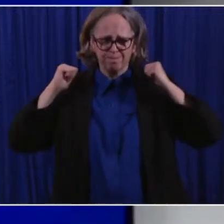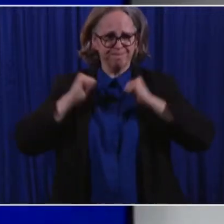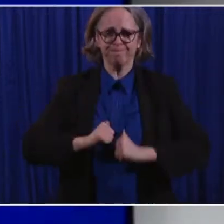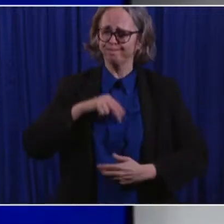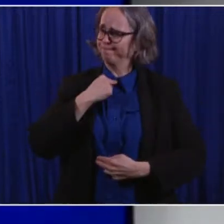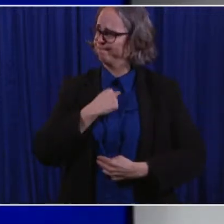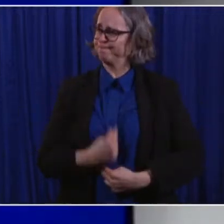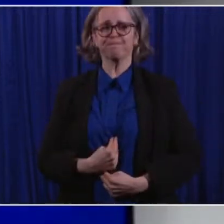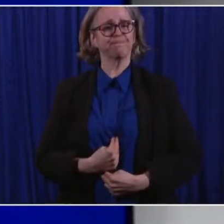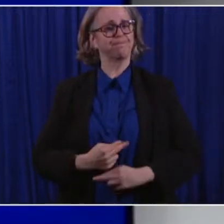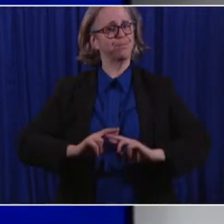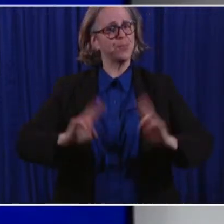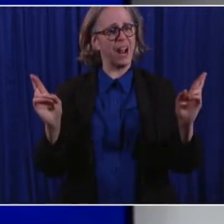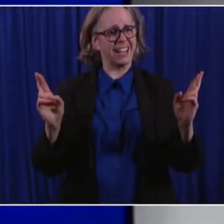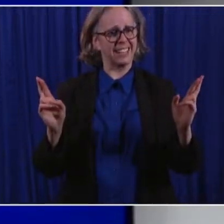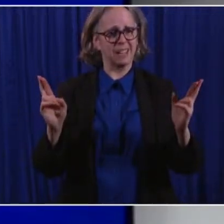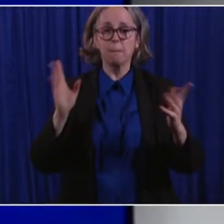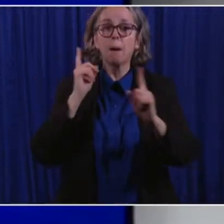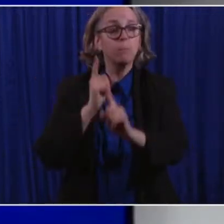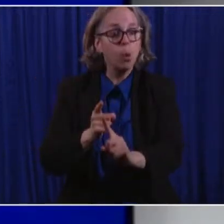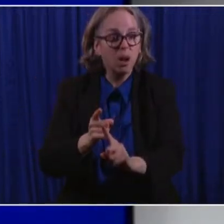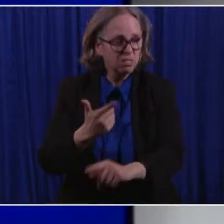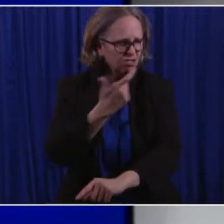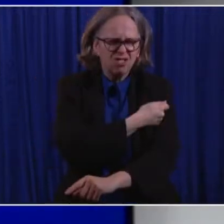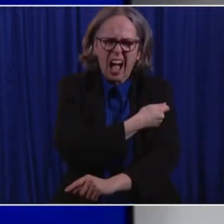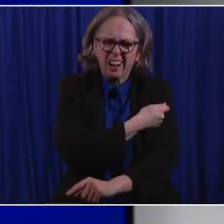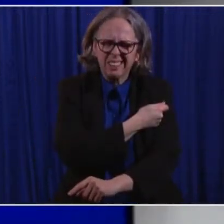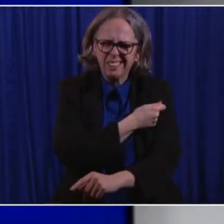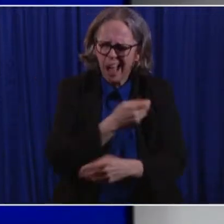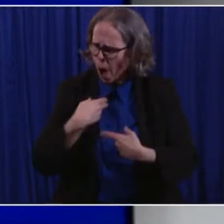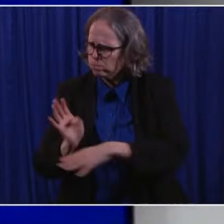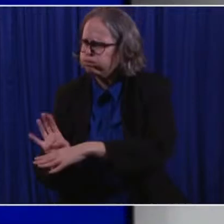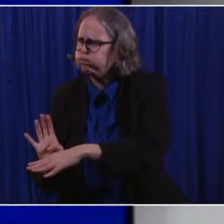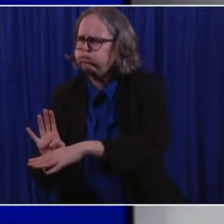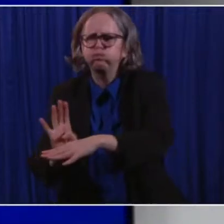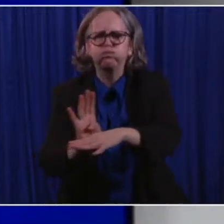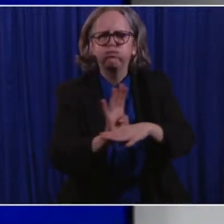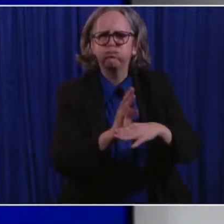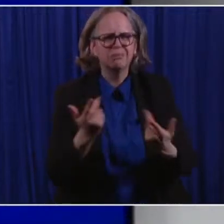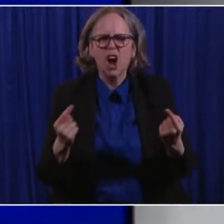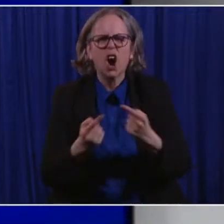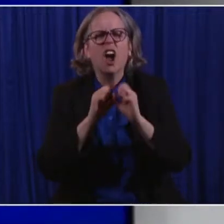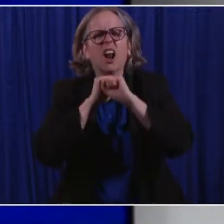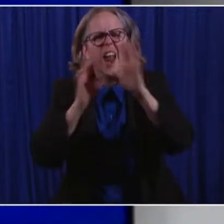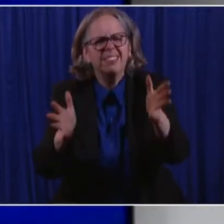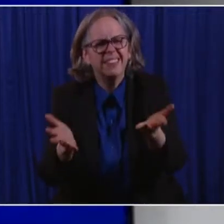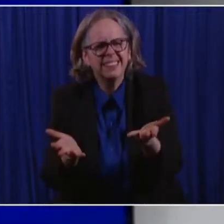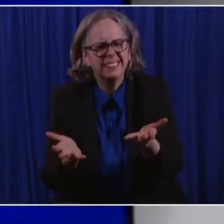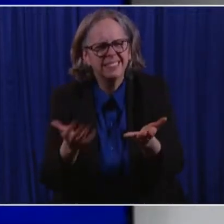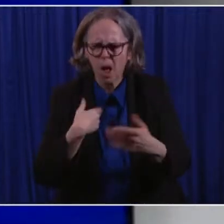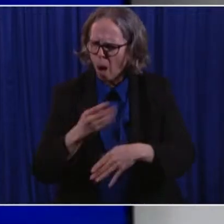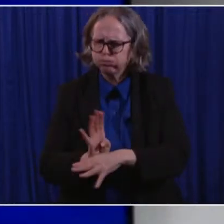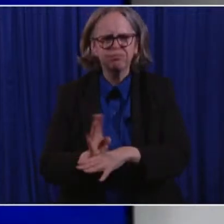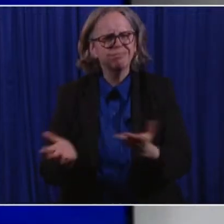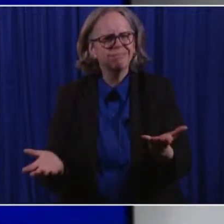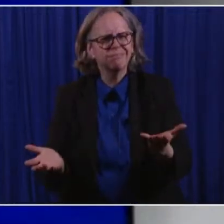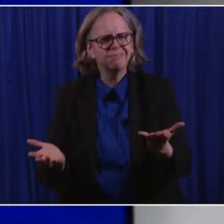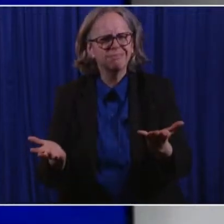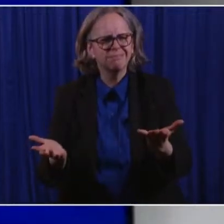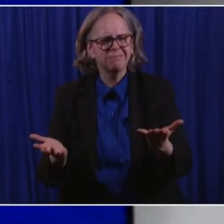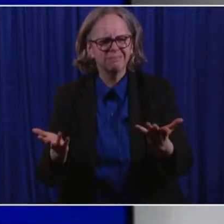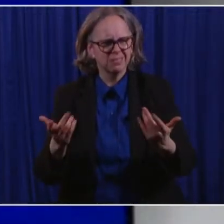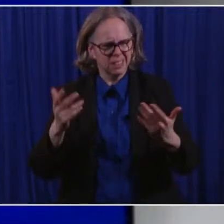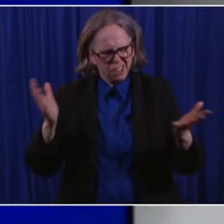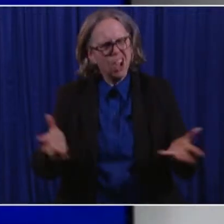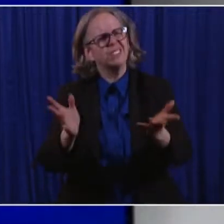hurt. It doesn't hurt. I can be a testimony to that. And the last point, I really want to encourage people to get it. Growing up